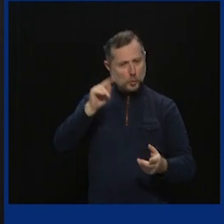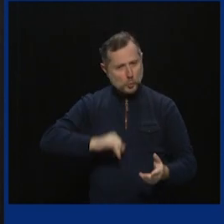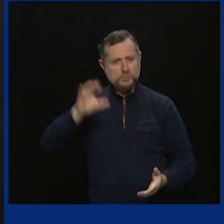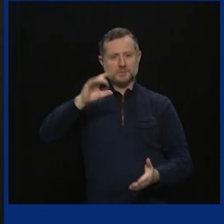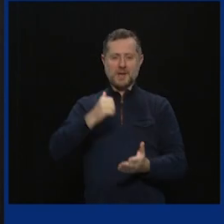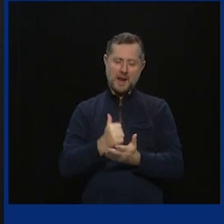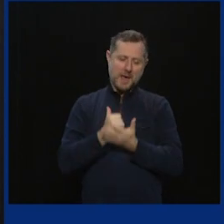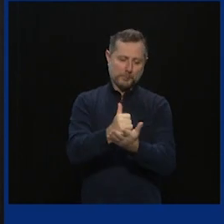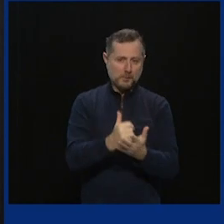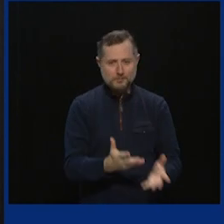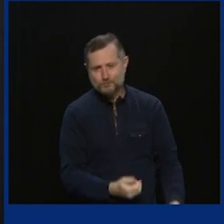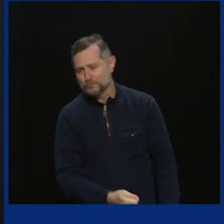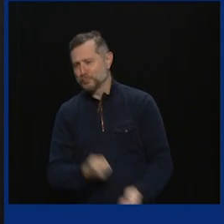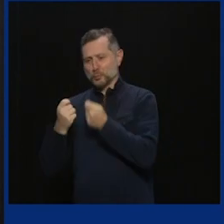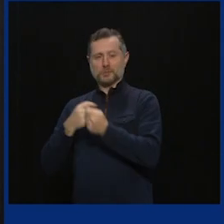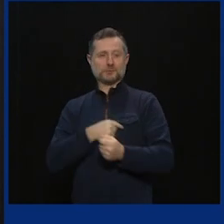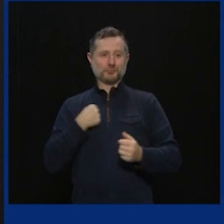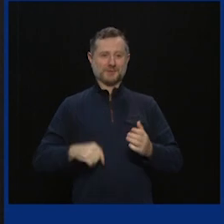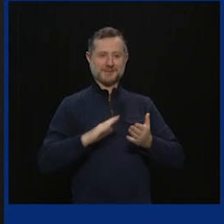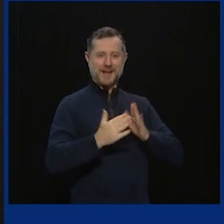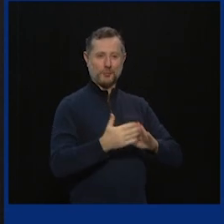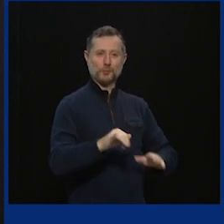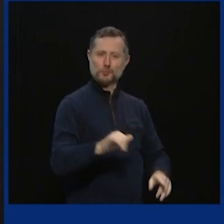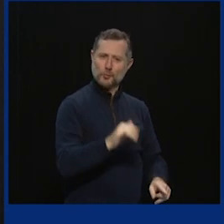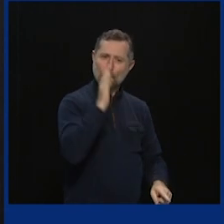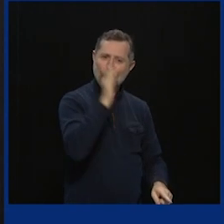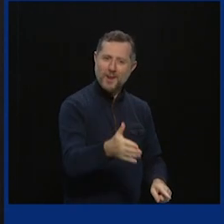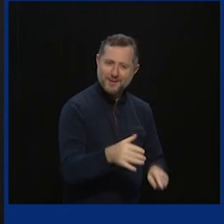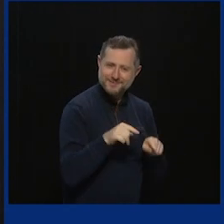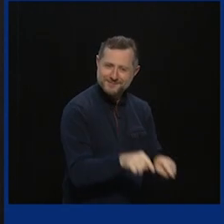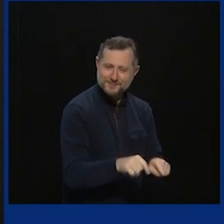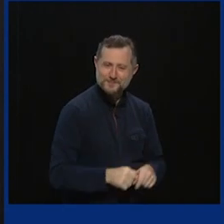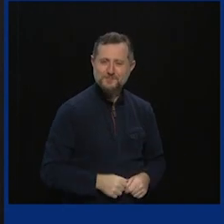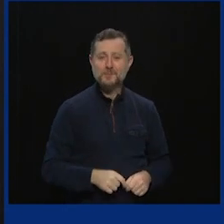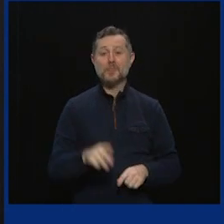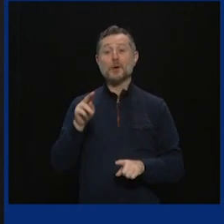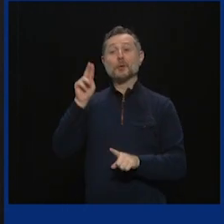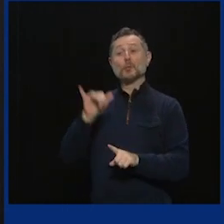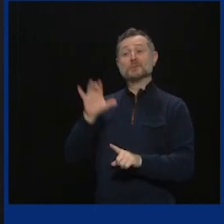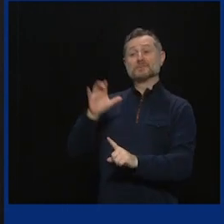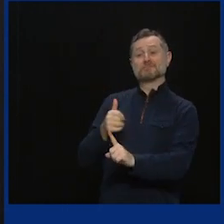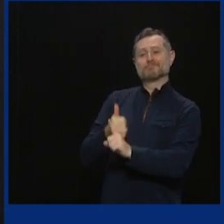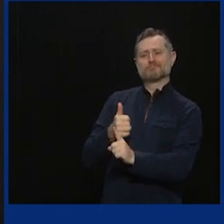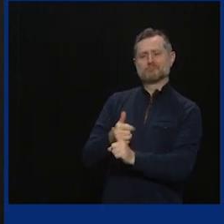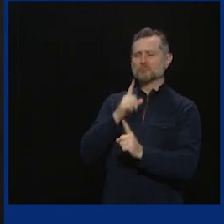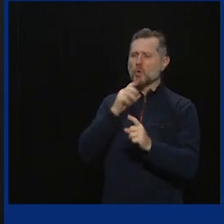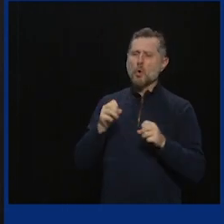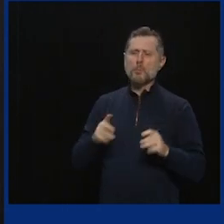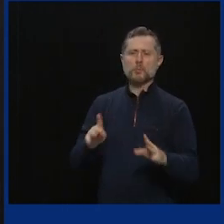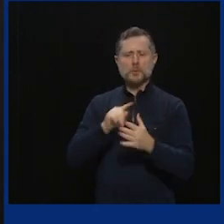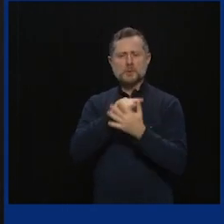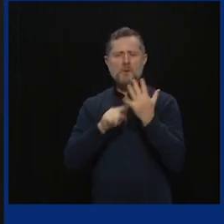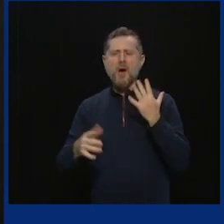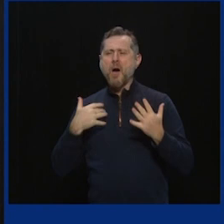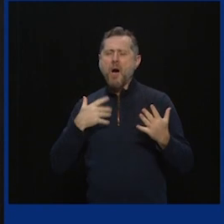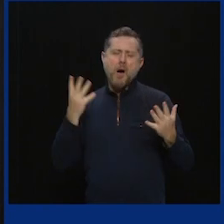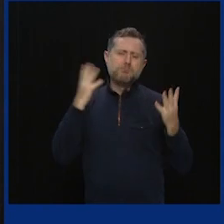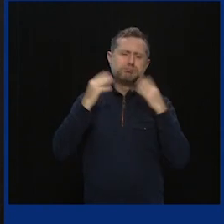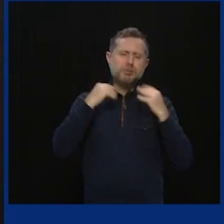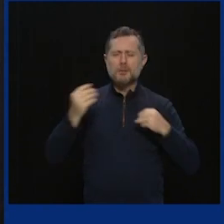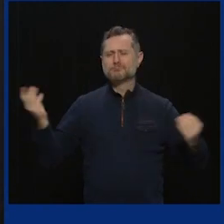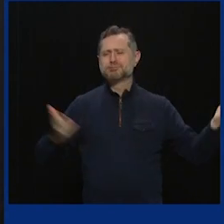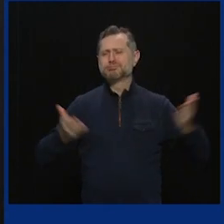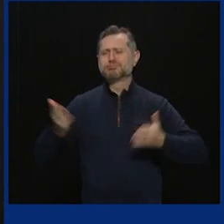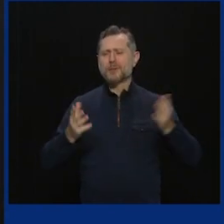brings people to New York City is the opportunity to experience the world-class arts and culture we have to offer. I know